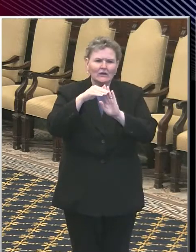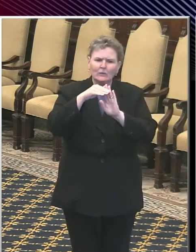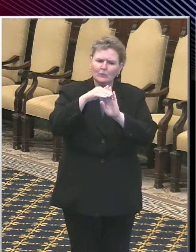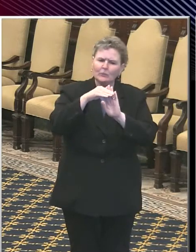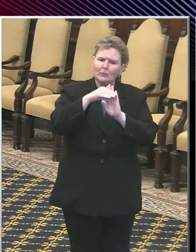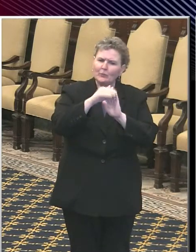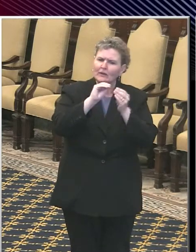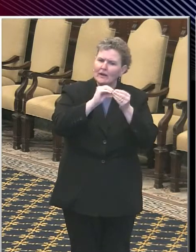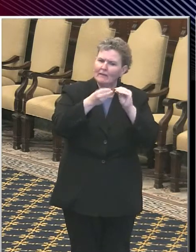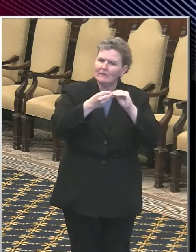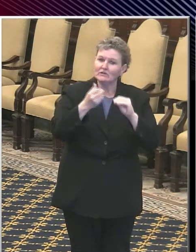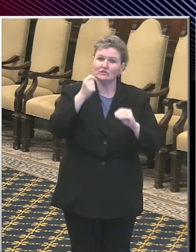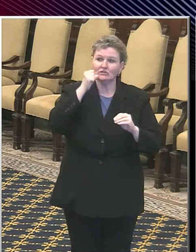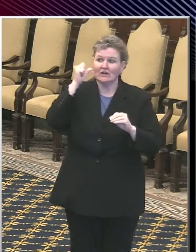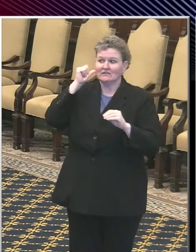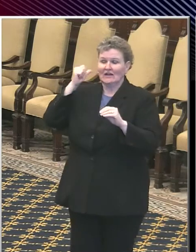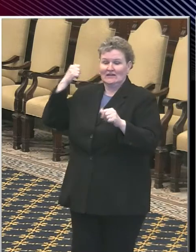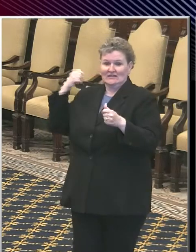my2020census.gov,